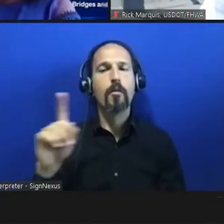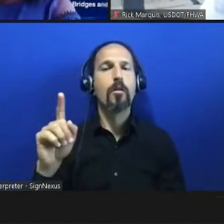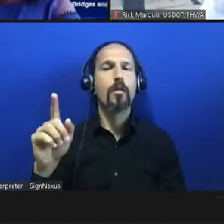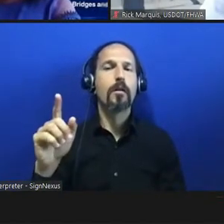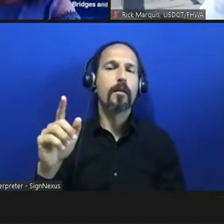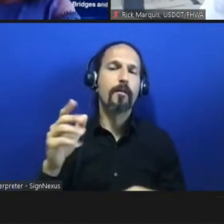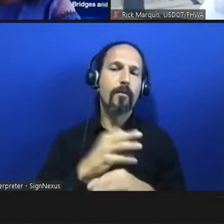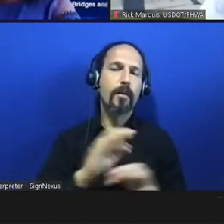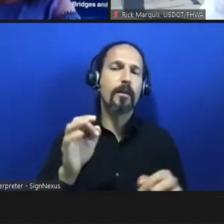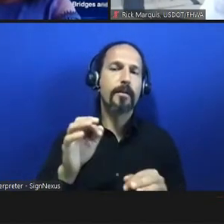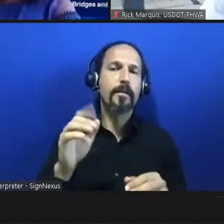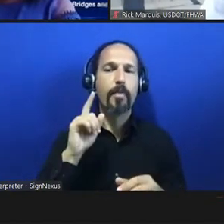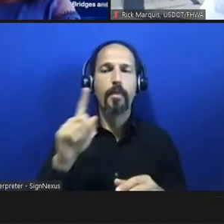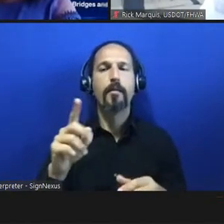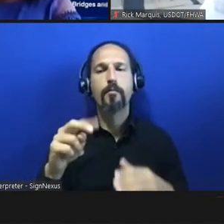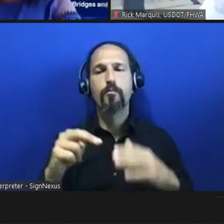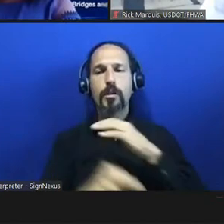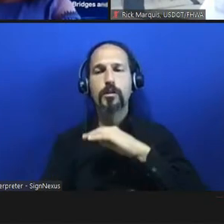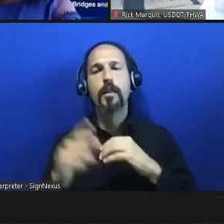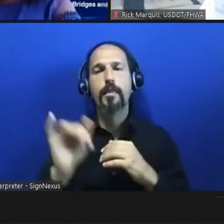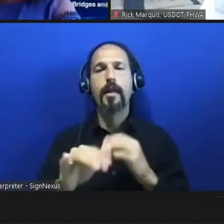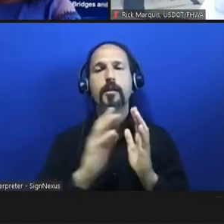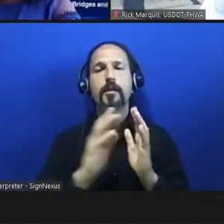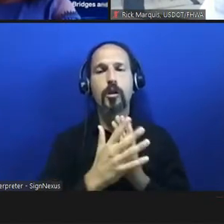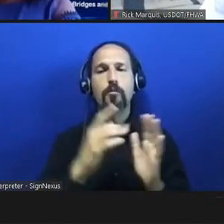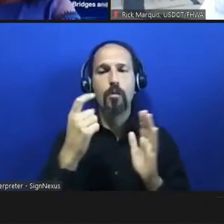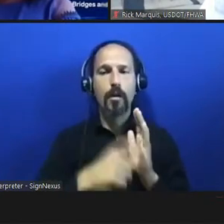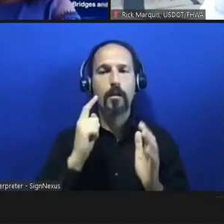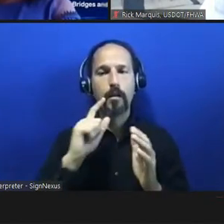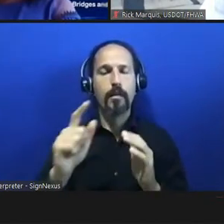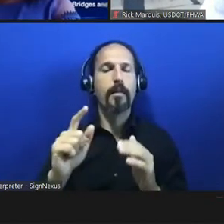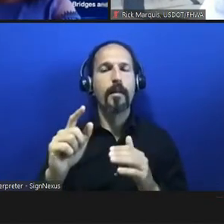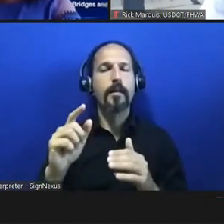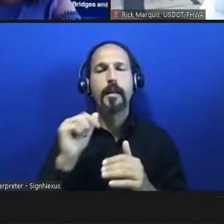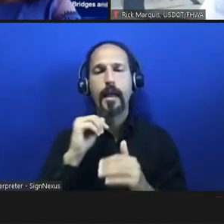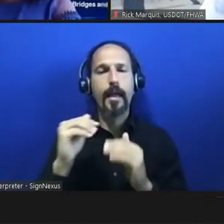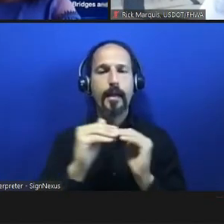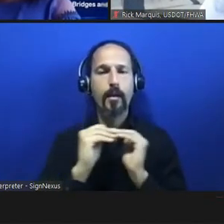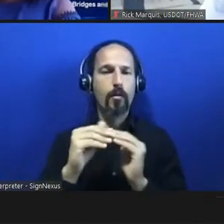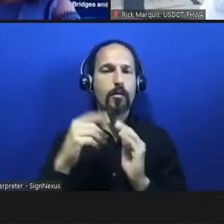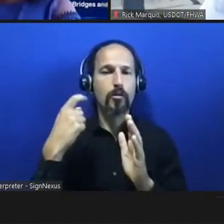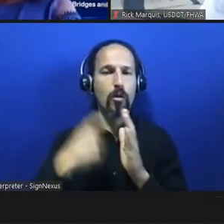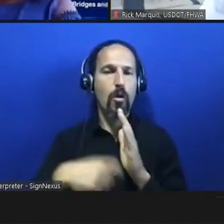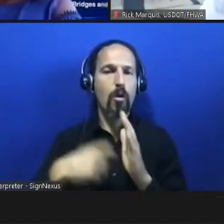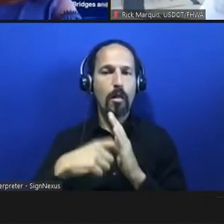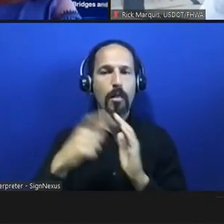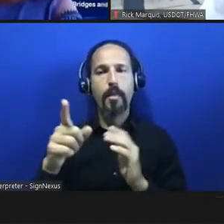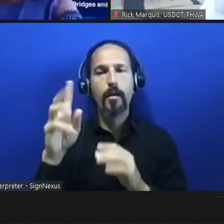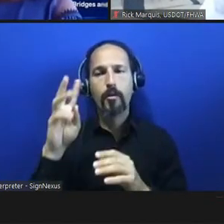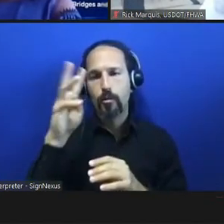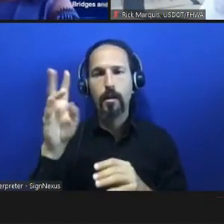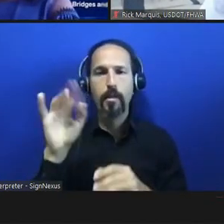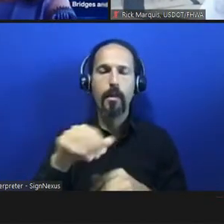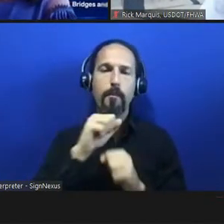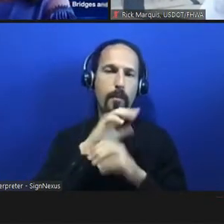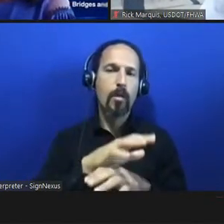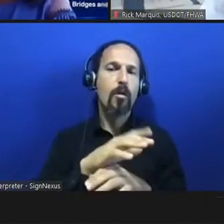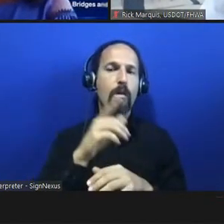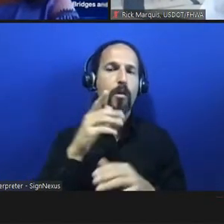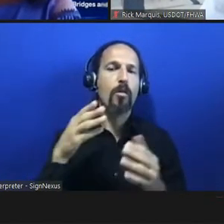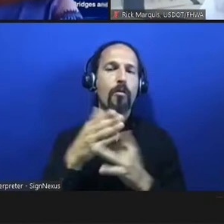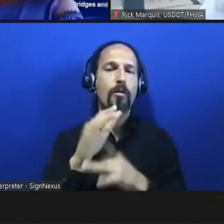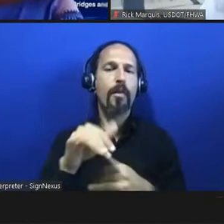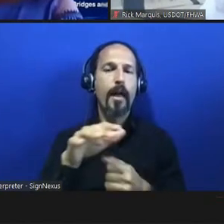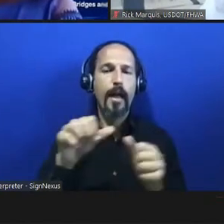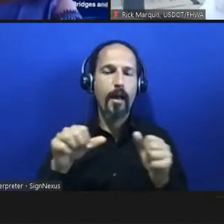that congestion pricing was the only way to disrupt the unequal tolling policies that it created that polluting path finding through the area